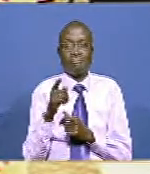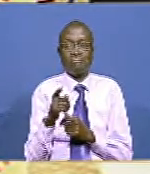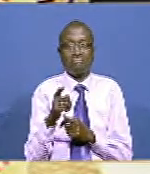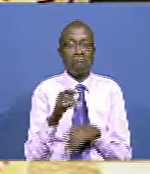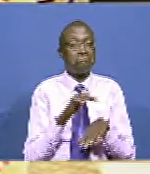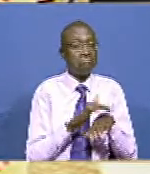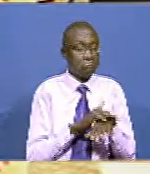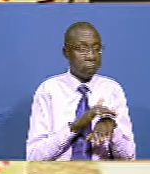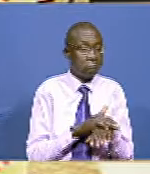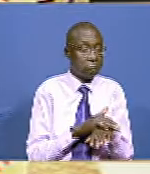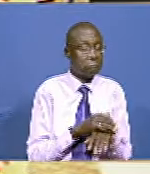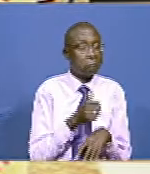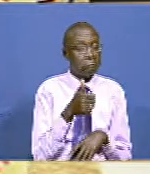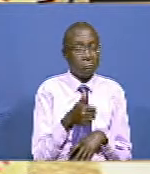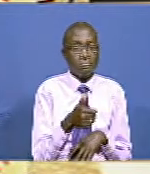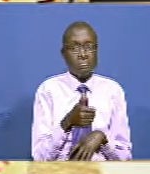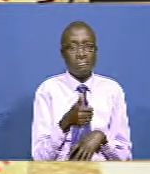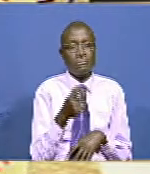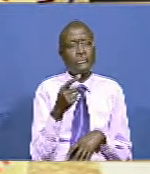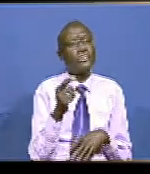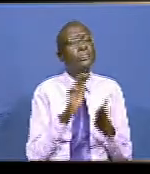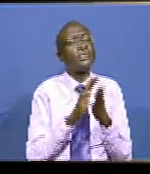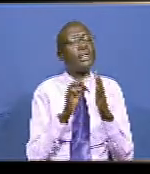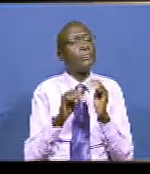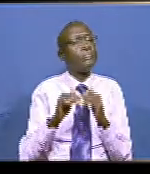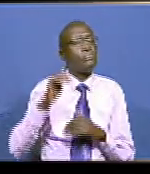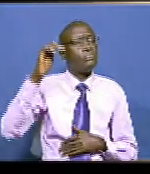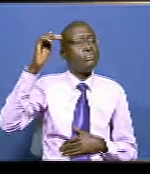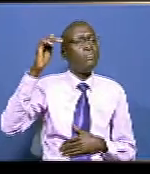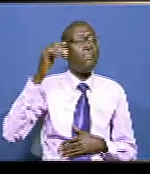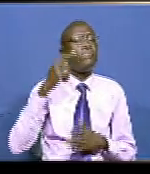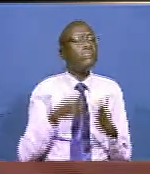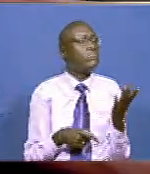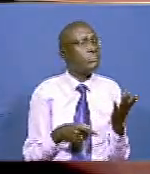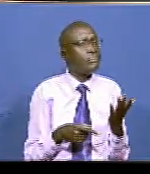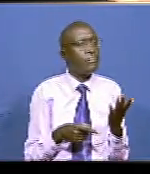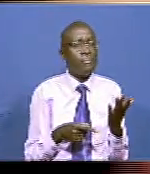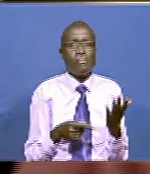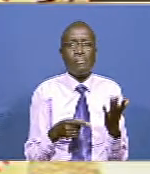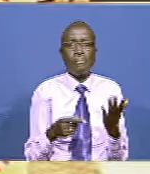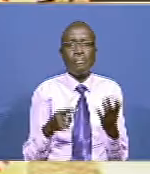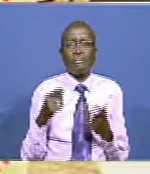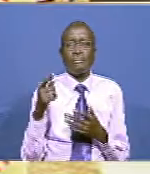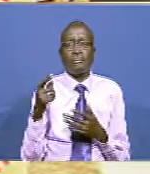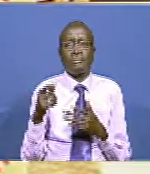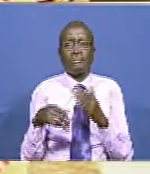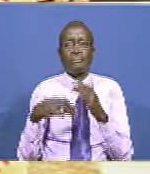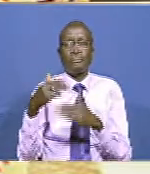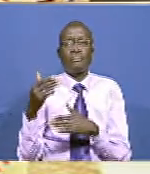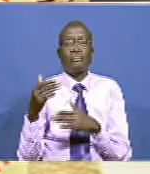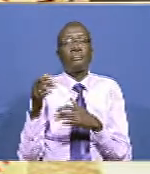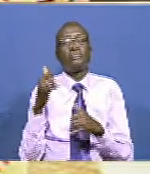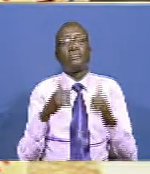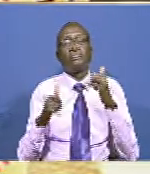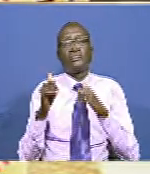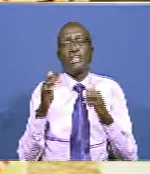That's awesome, man. Like, so what do you want to become when you grow up? When I grow up. Yes. Up to 37, I'll be fully into entertainment. Yeah.